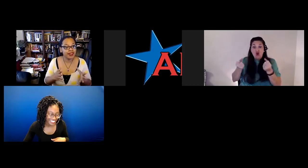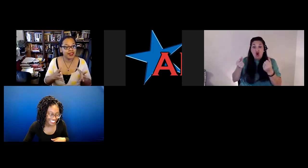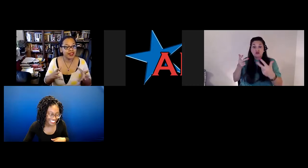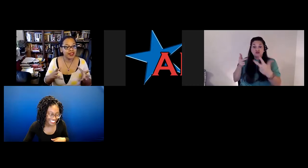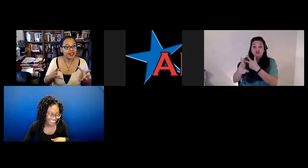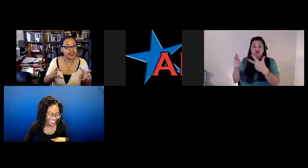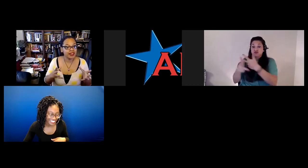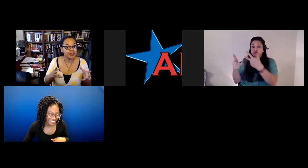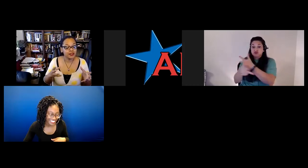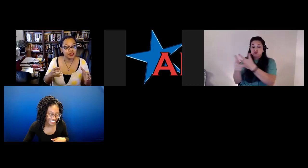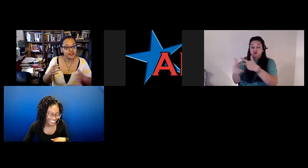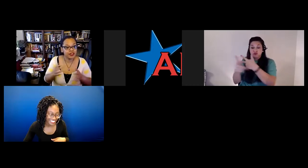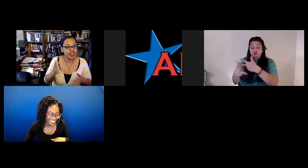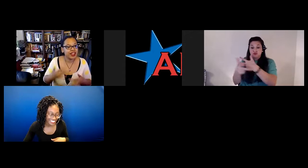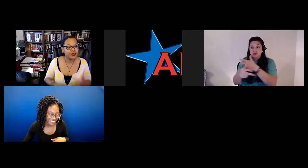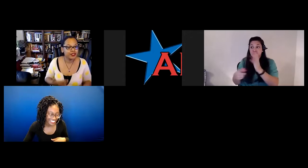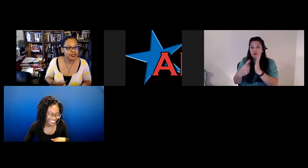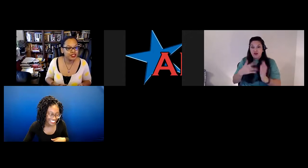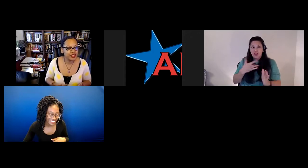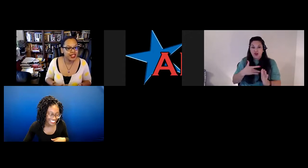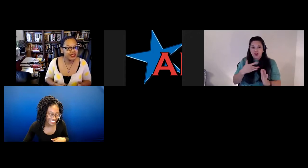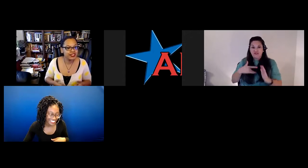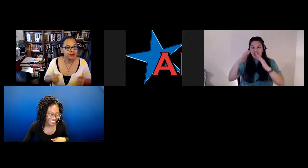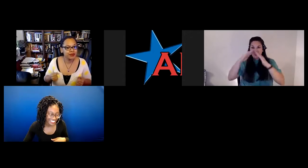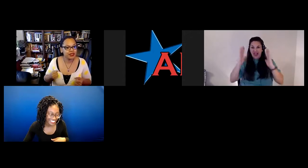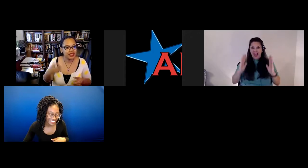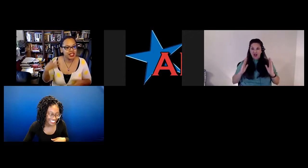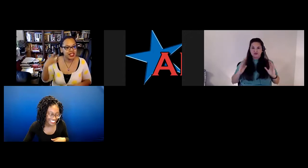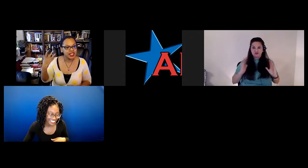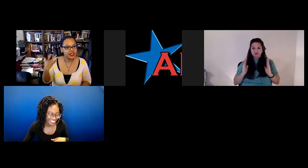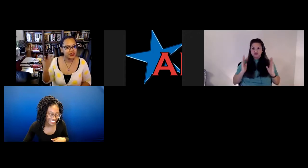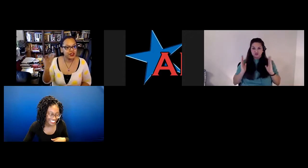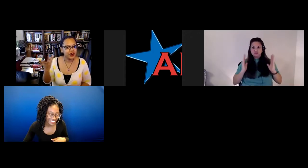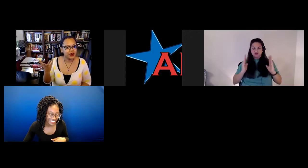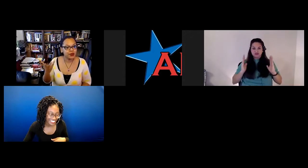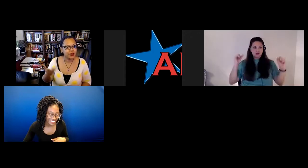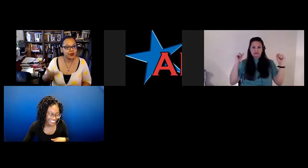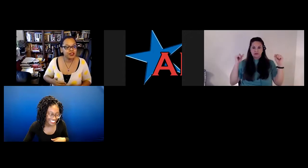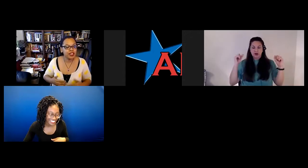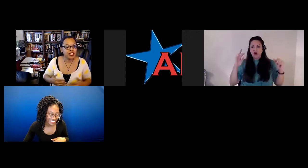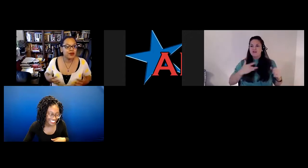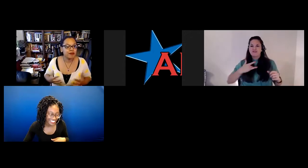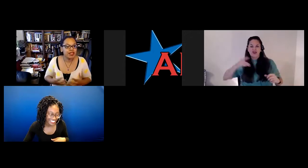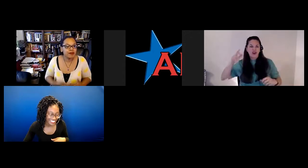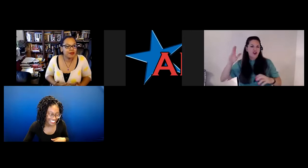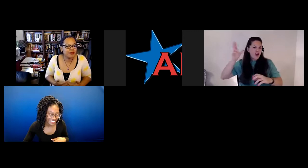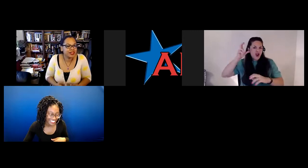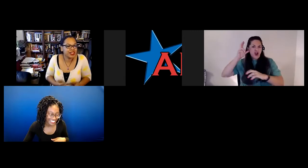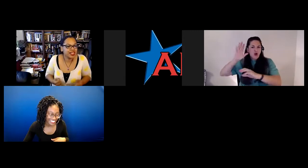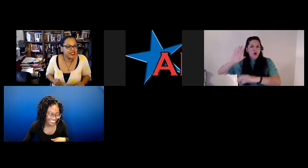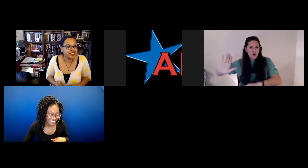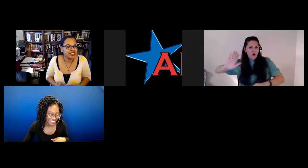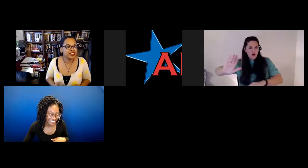by, and sometimes you could feel the house sort of shake, sometimes you can hear the car horns, it would make me